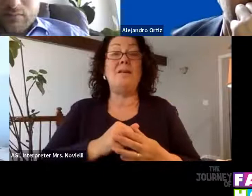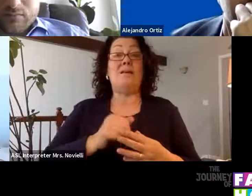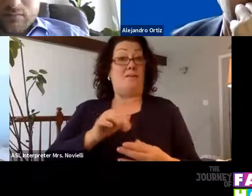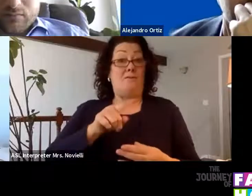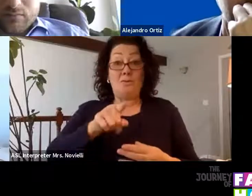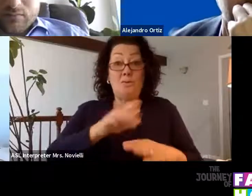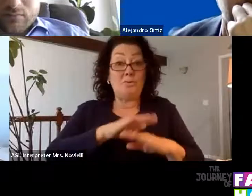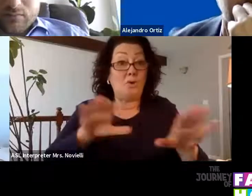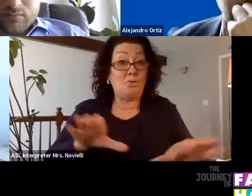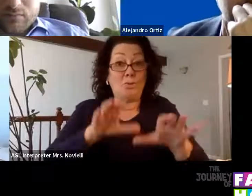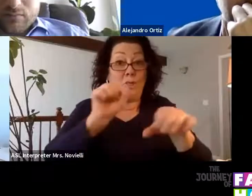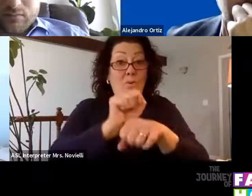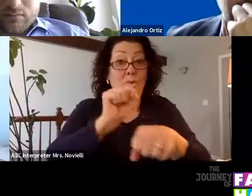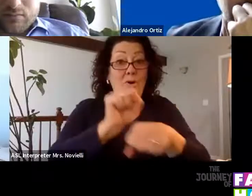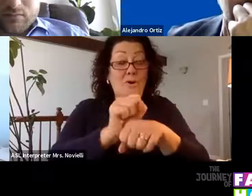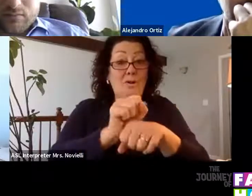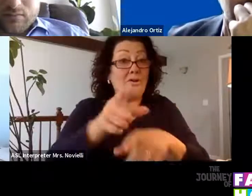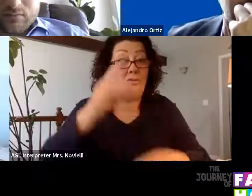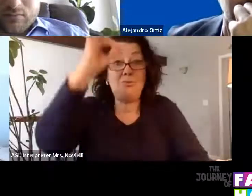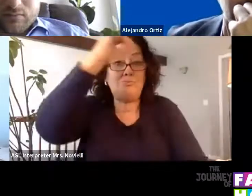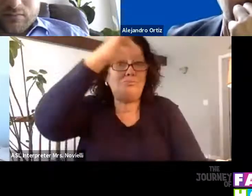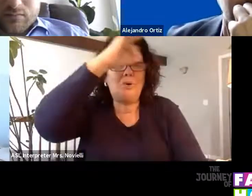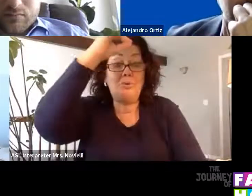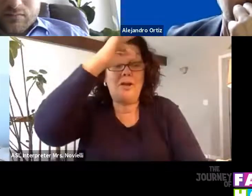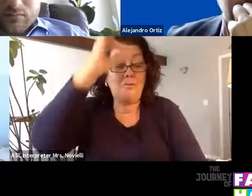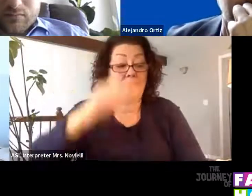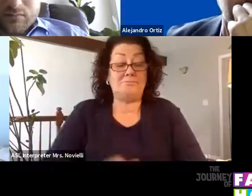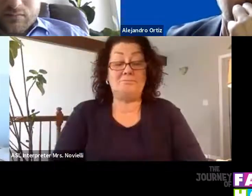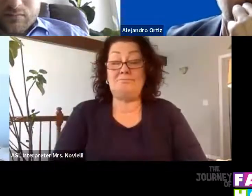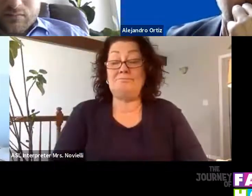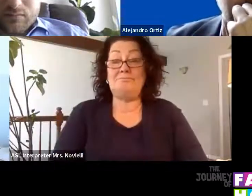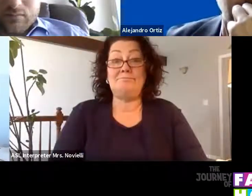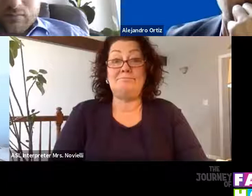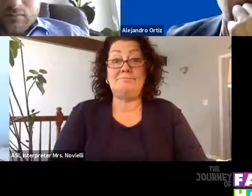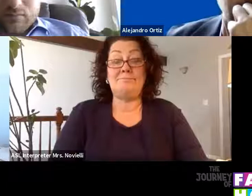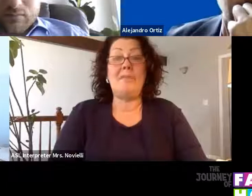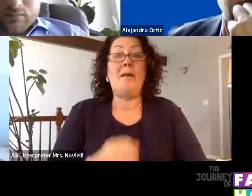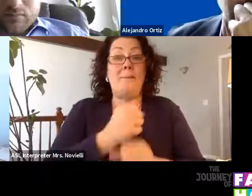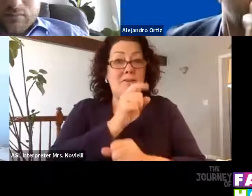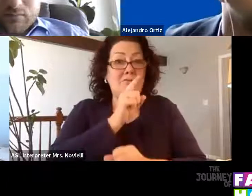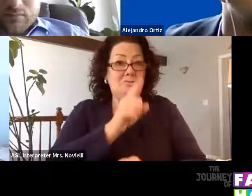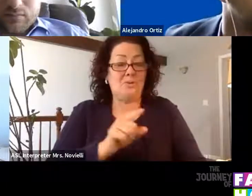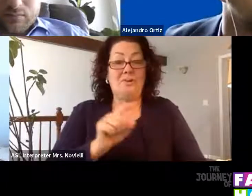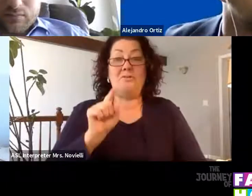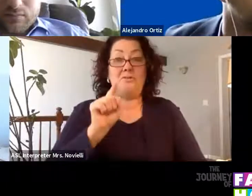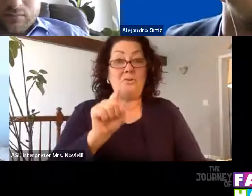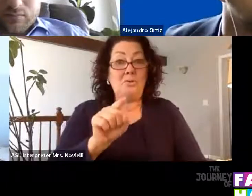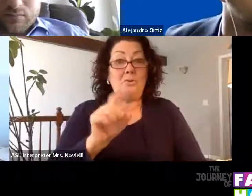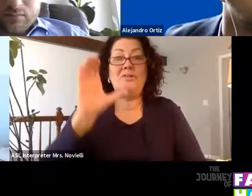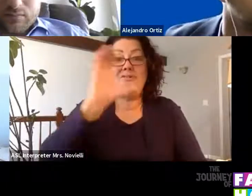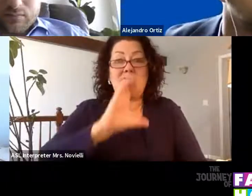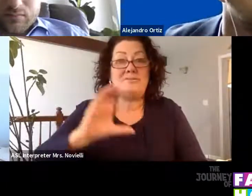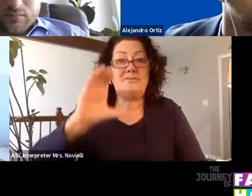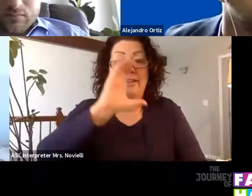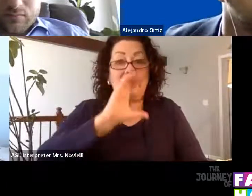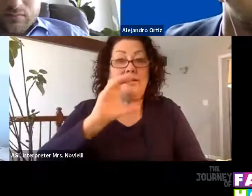very easy for you not to know one versus another. So be sure that you seek